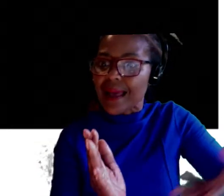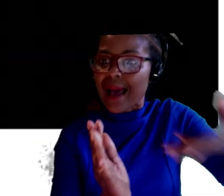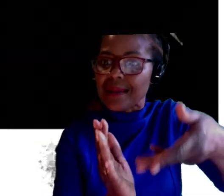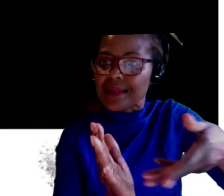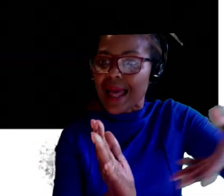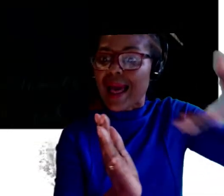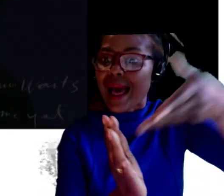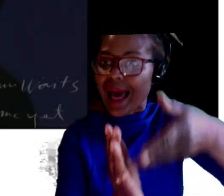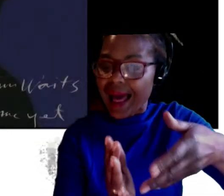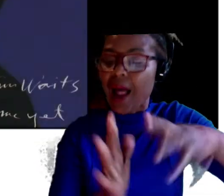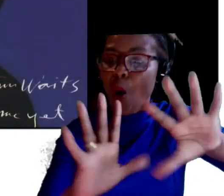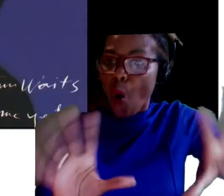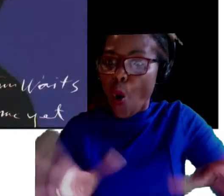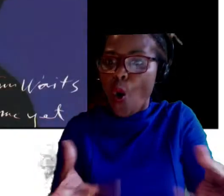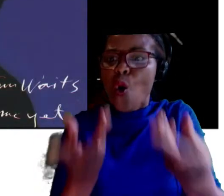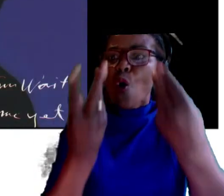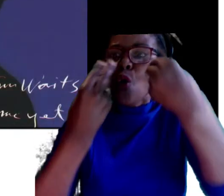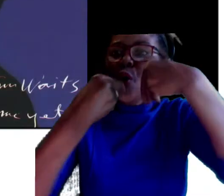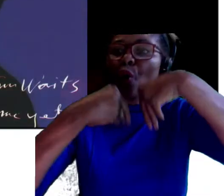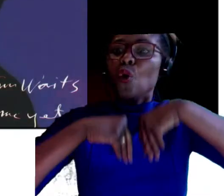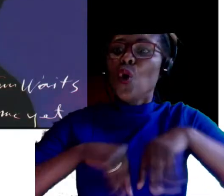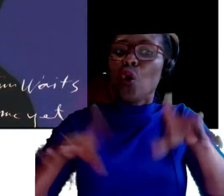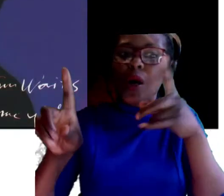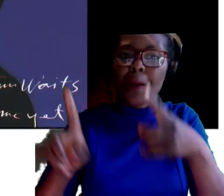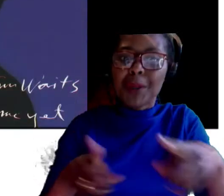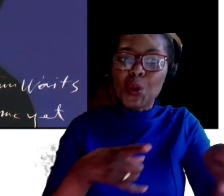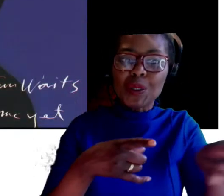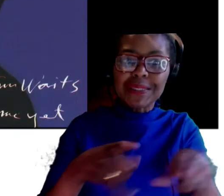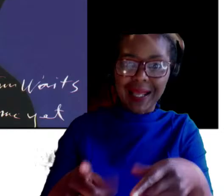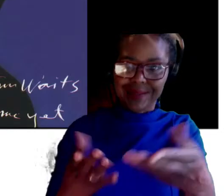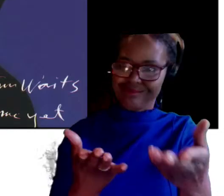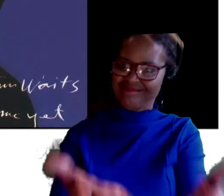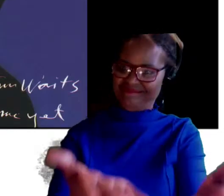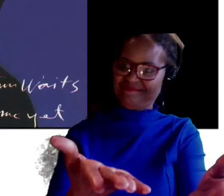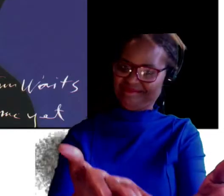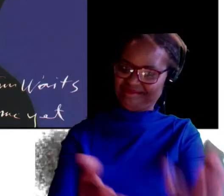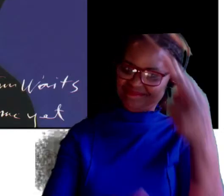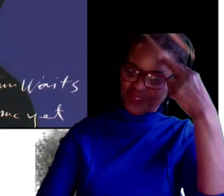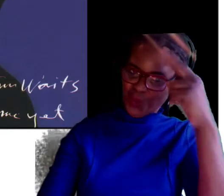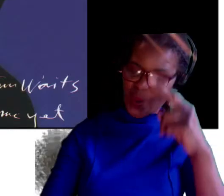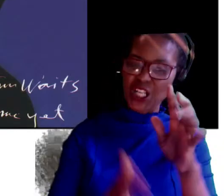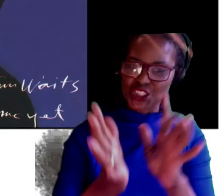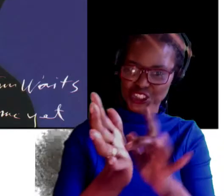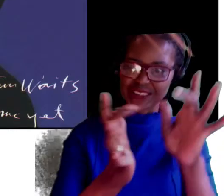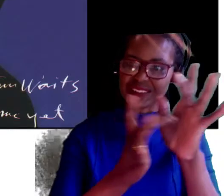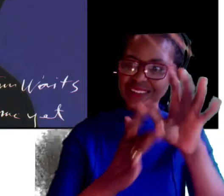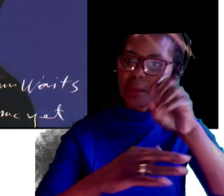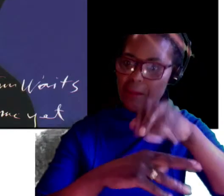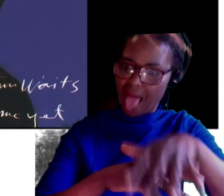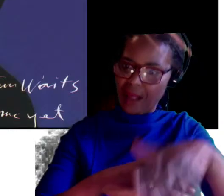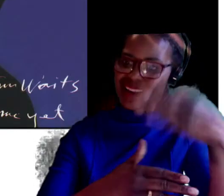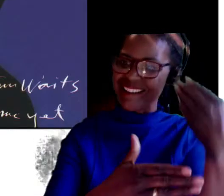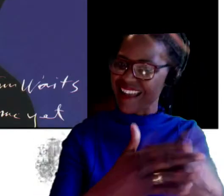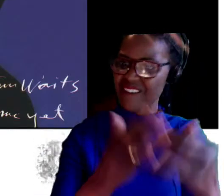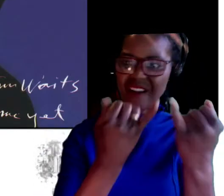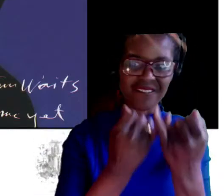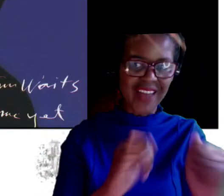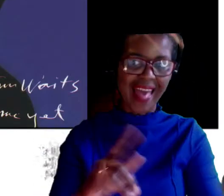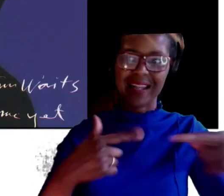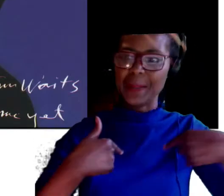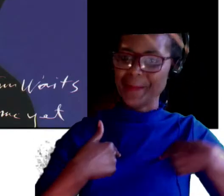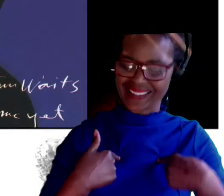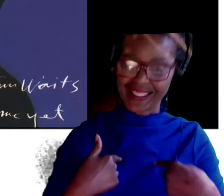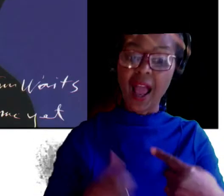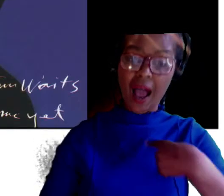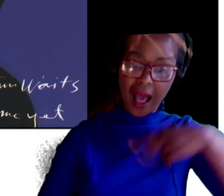him. It's called Jesus' Blood Never Failed Me Yet, and I'd call it a concerto for ghost voice and